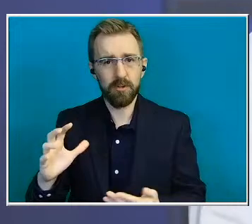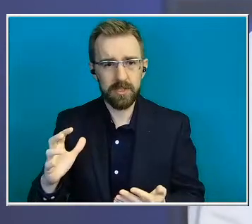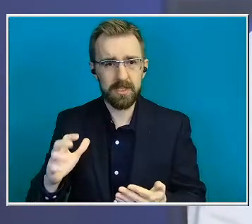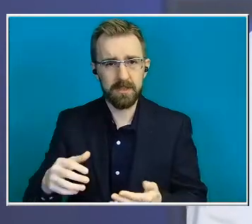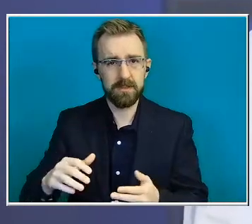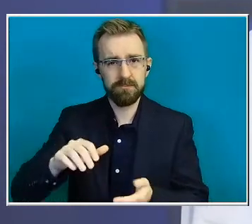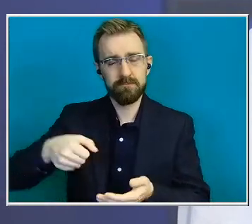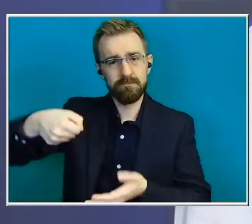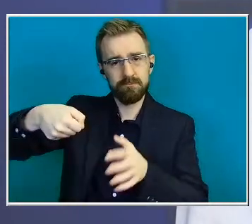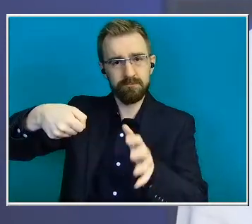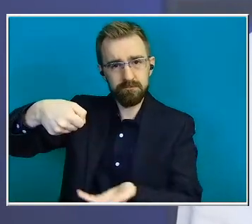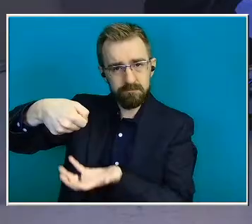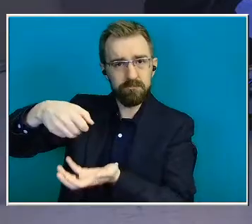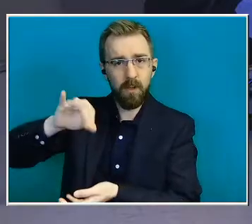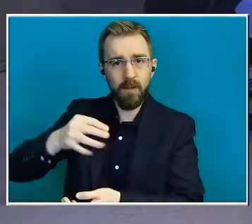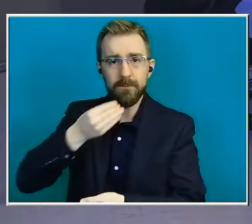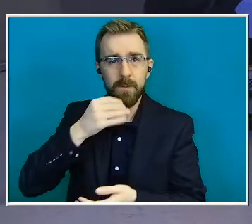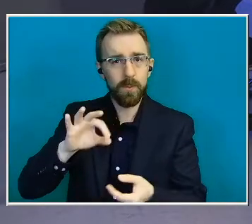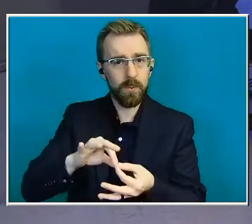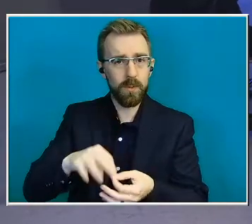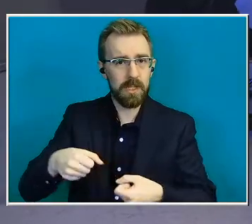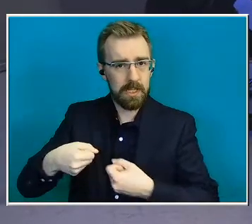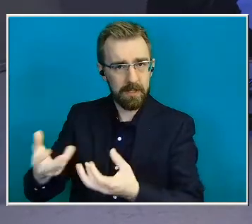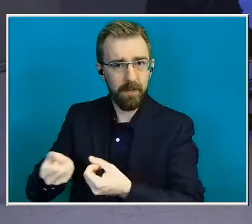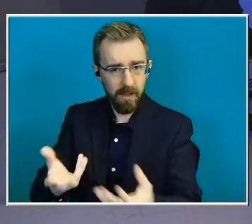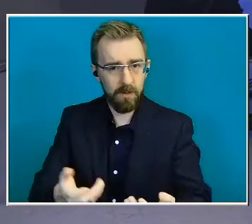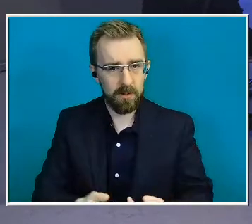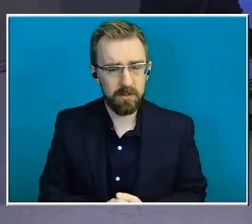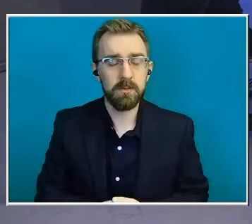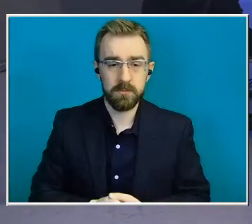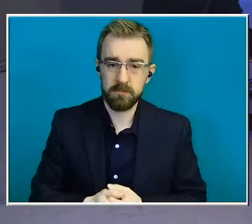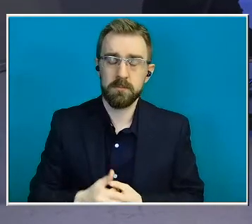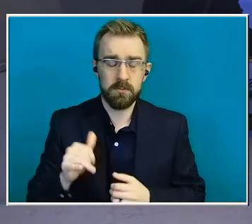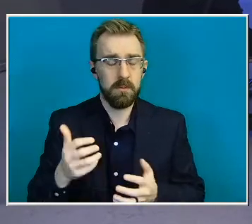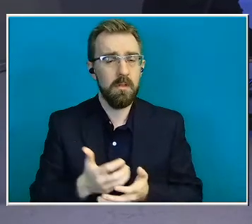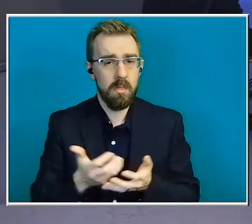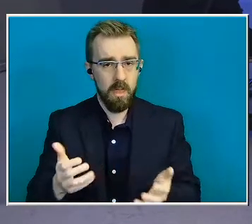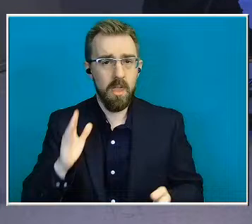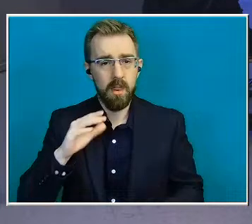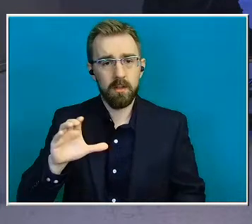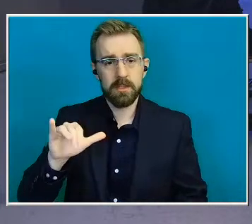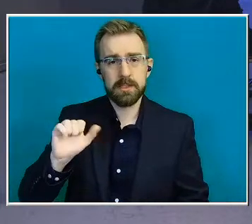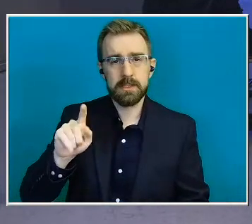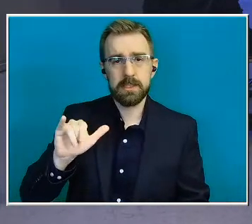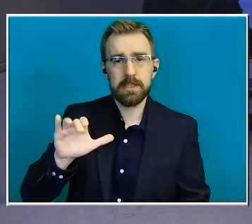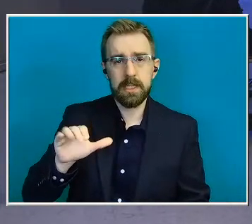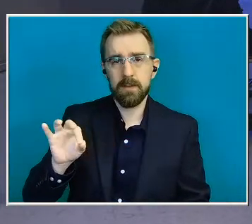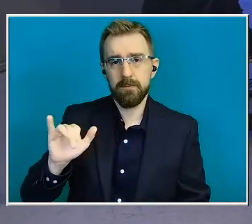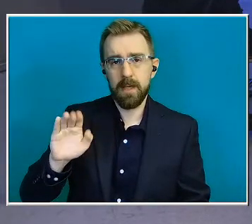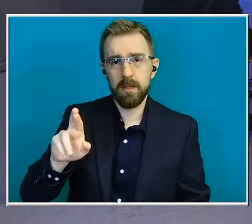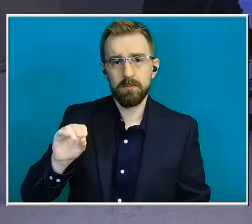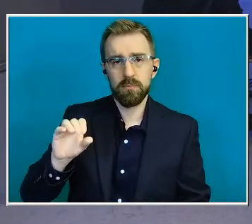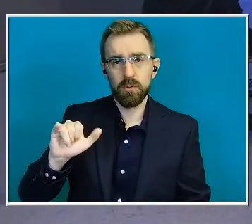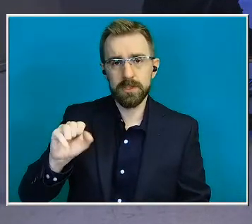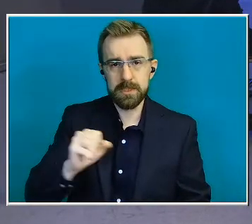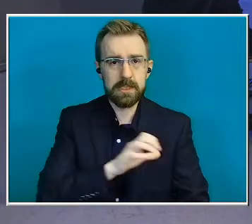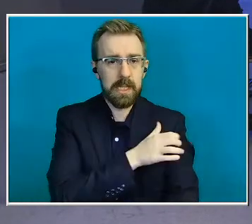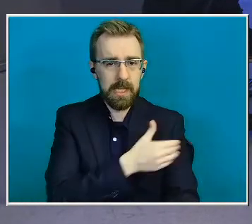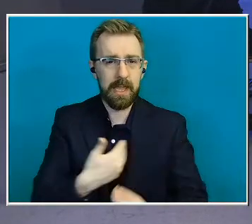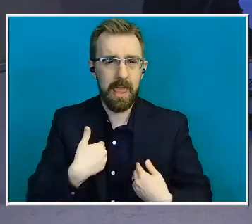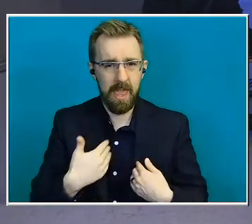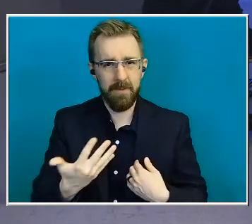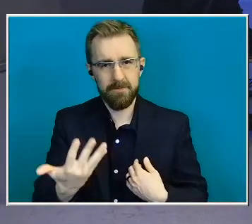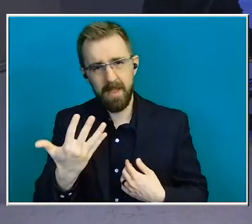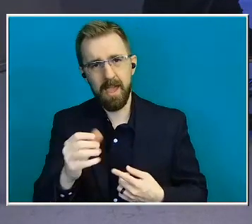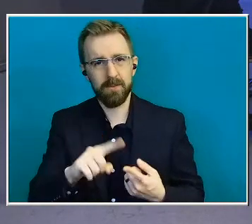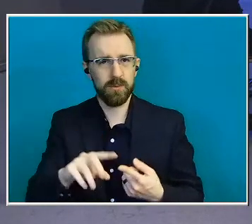several years on that. So. Yeah, that's a lot. I know I have a cystic fibrosis clinic, and they often need 5,000 or 6,000 calories a